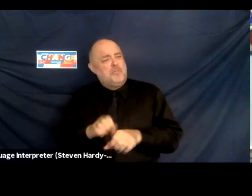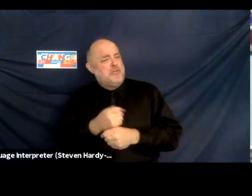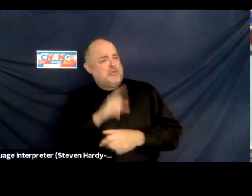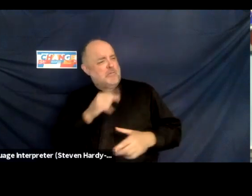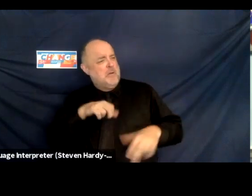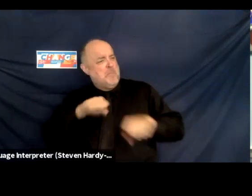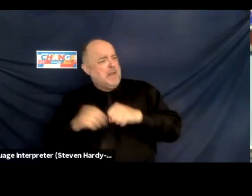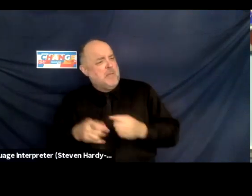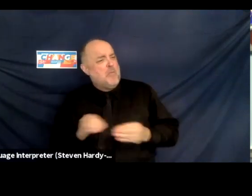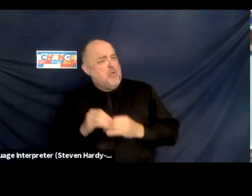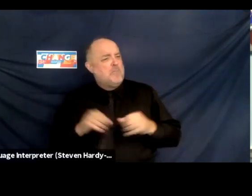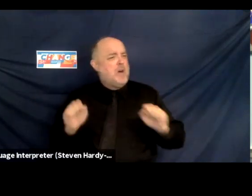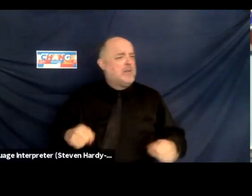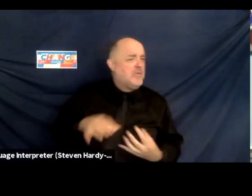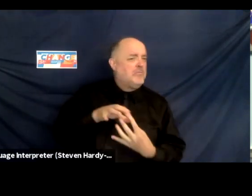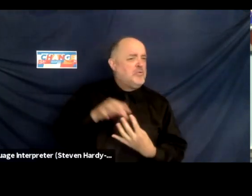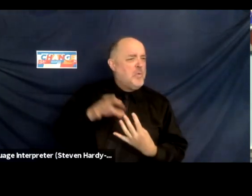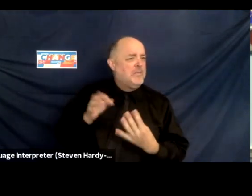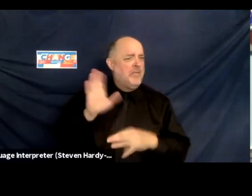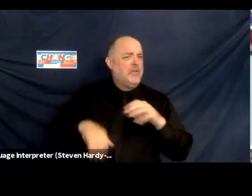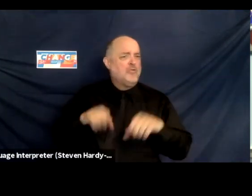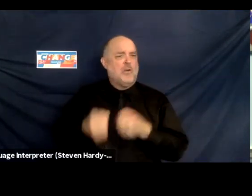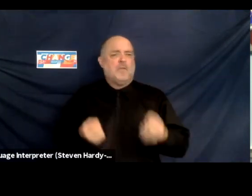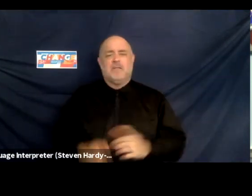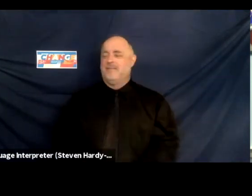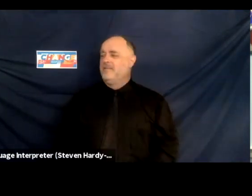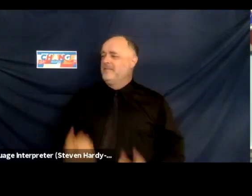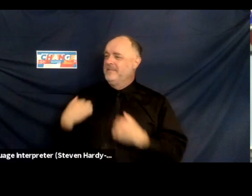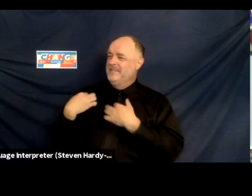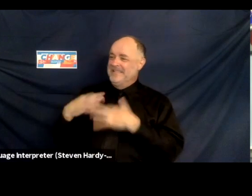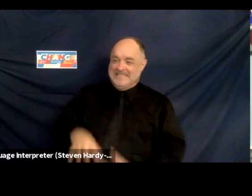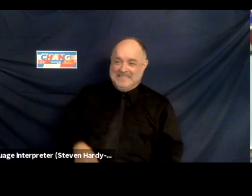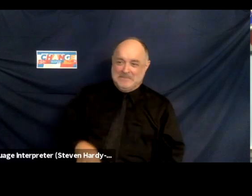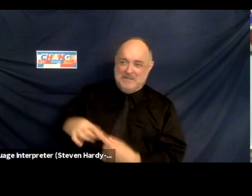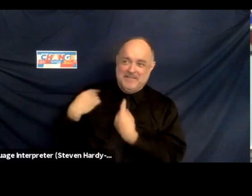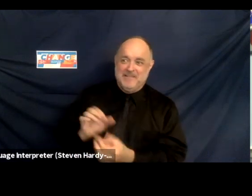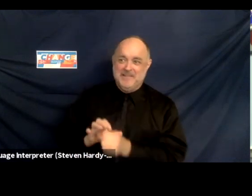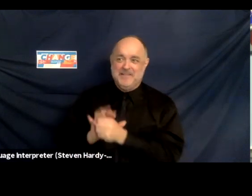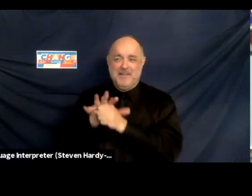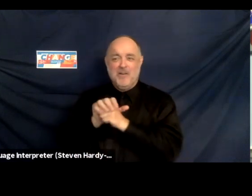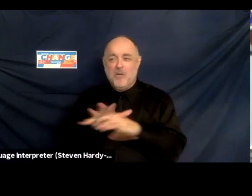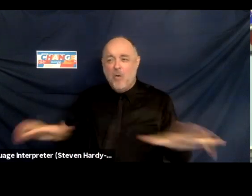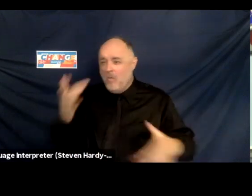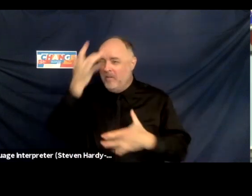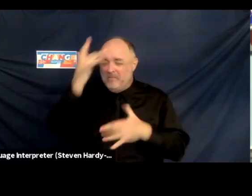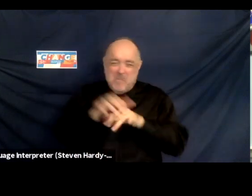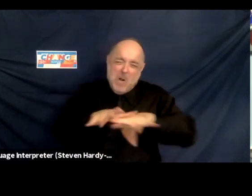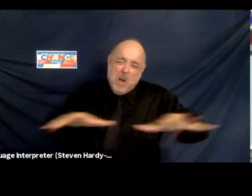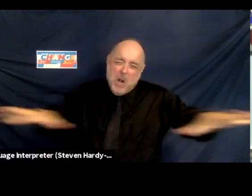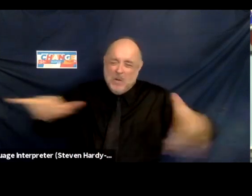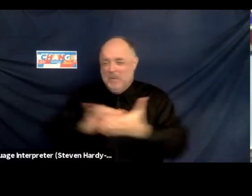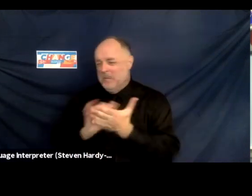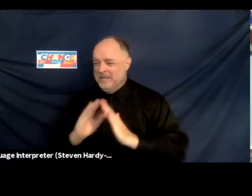viable alternative to driving. Especially as COVID-19 has ravaged New York City, many have turned